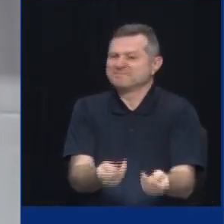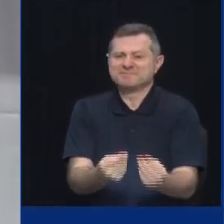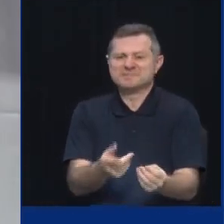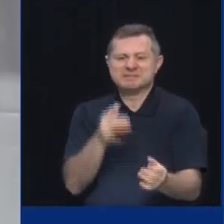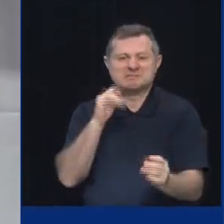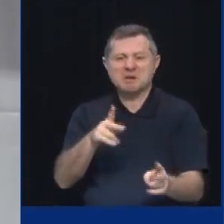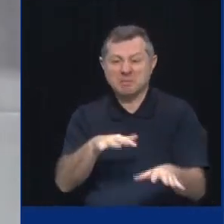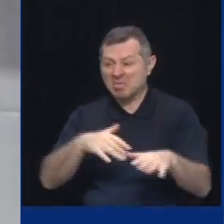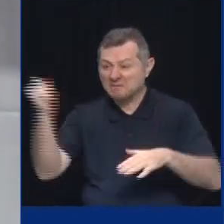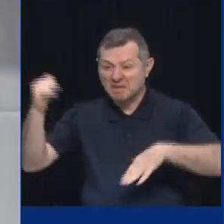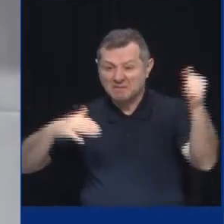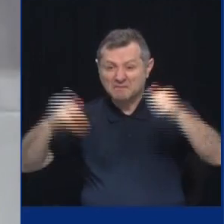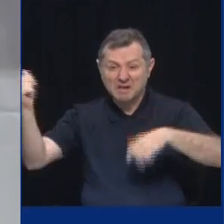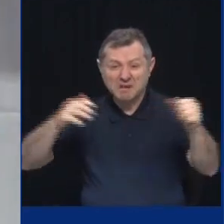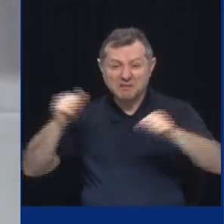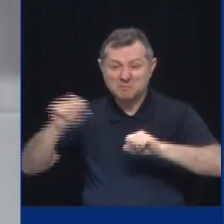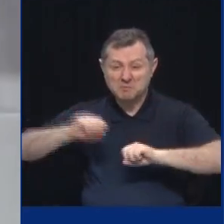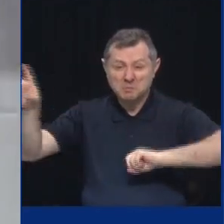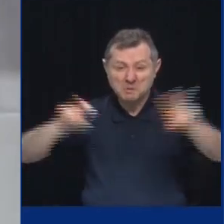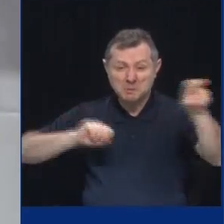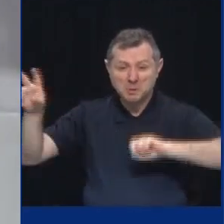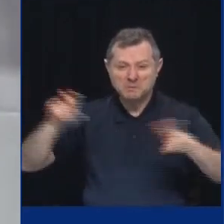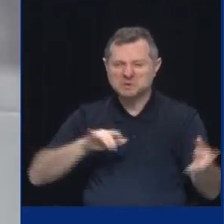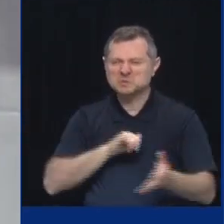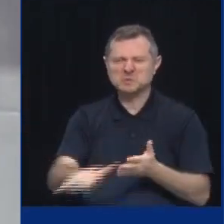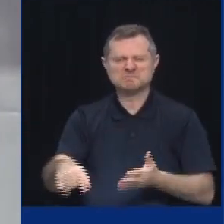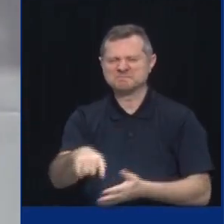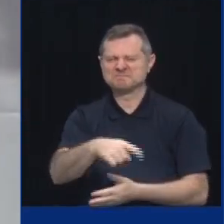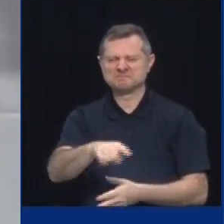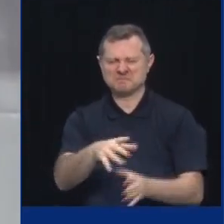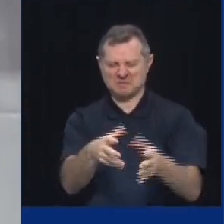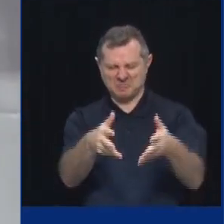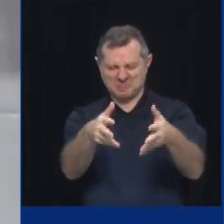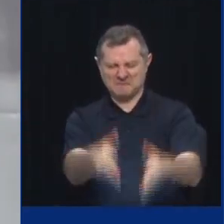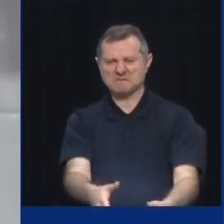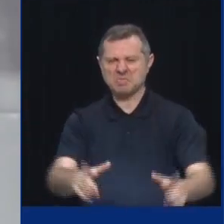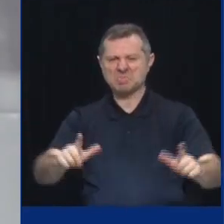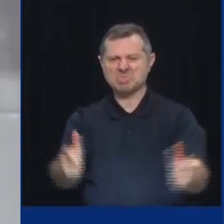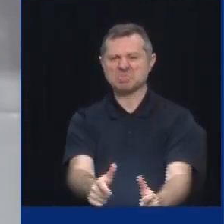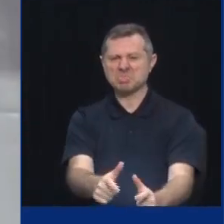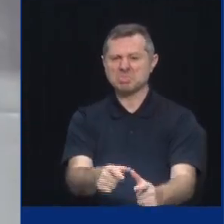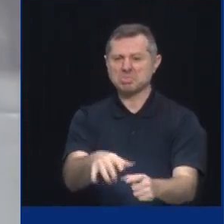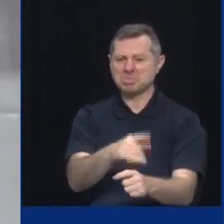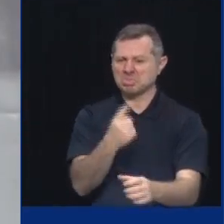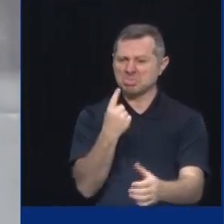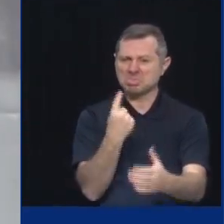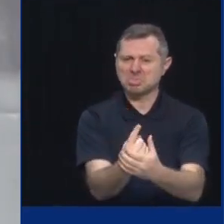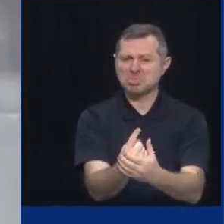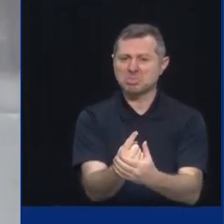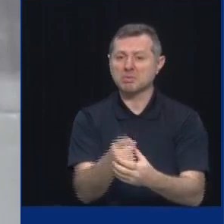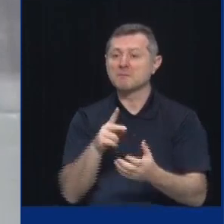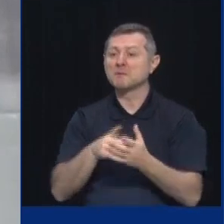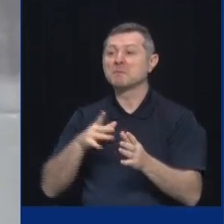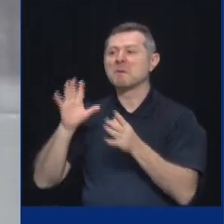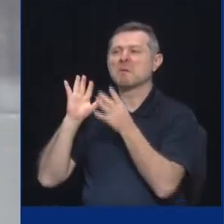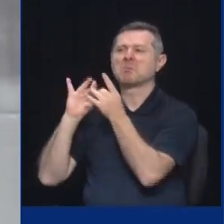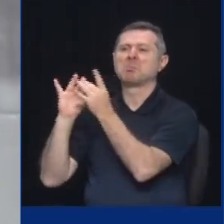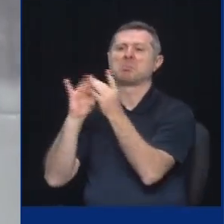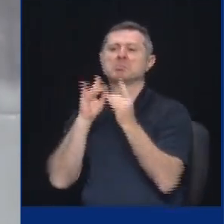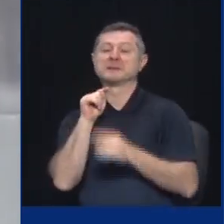York. New York was isolated. And a lot of people said it was those people in New York, just almost as